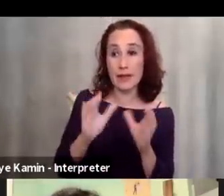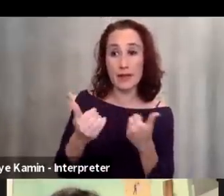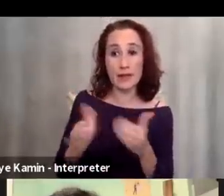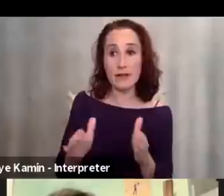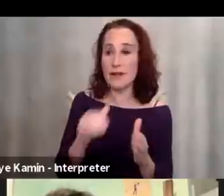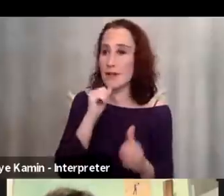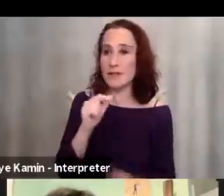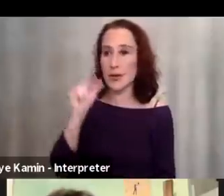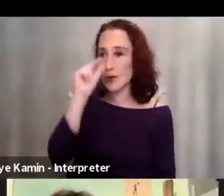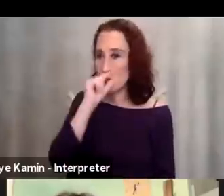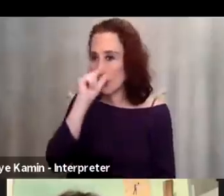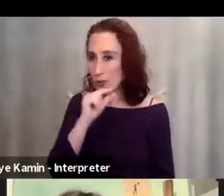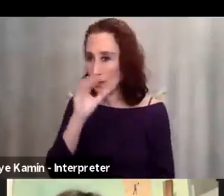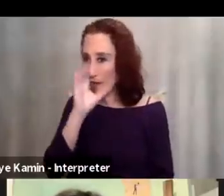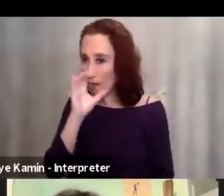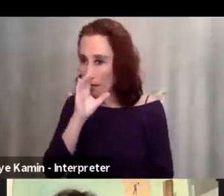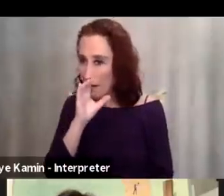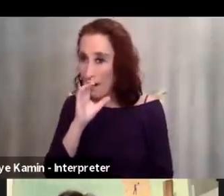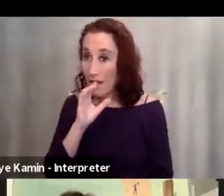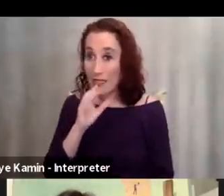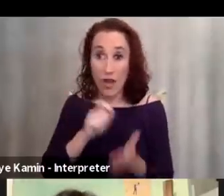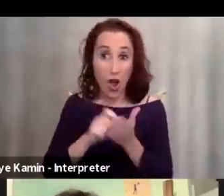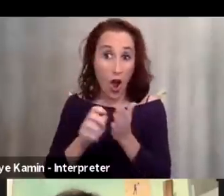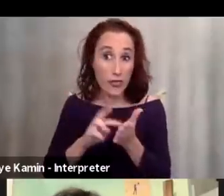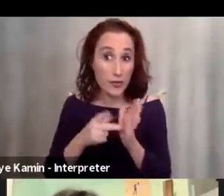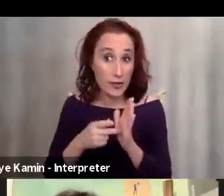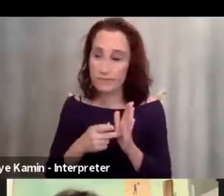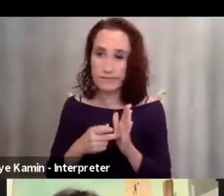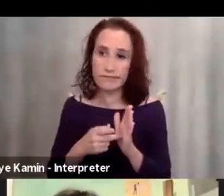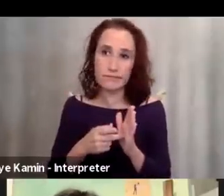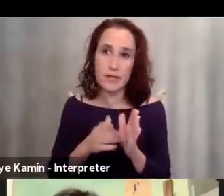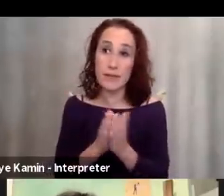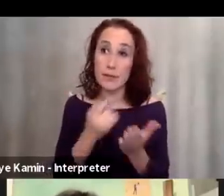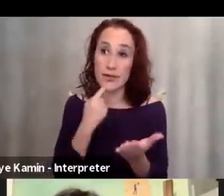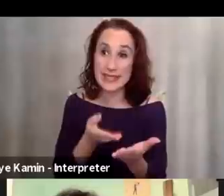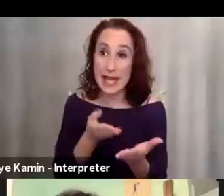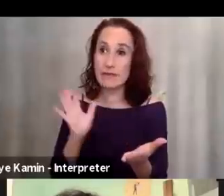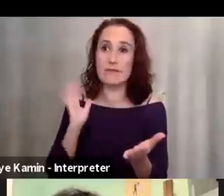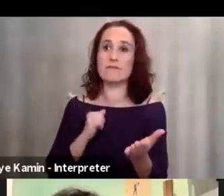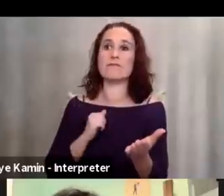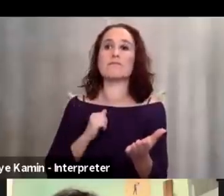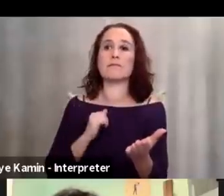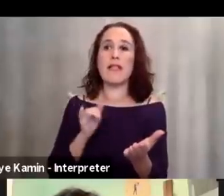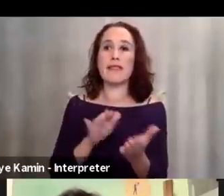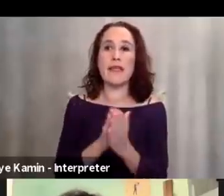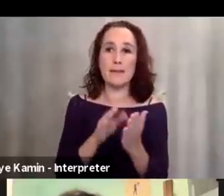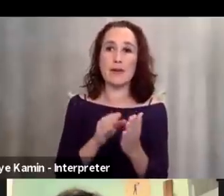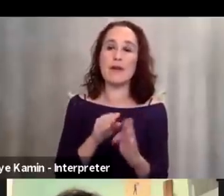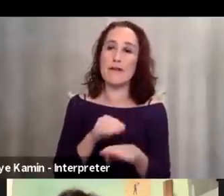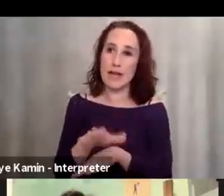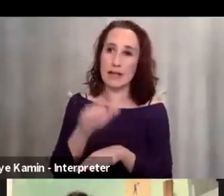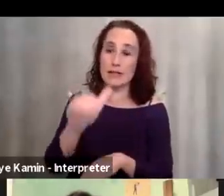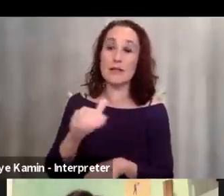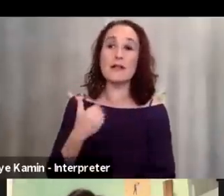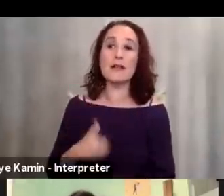Google and find out what that author meant. They're going to see what that book said. and that book is going to affect them. And as a